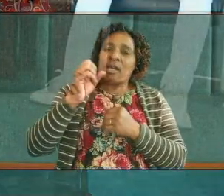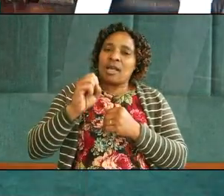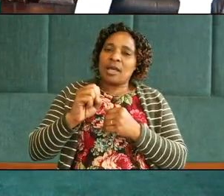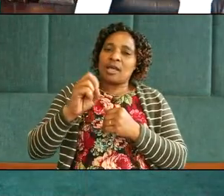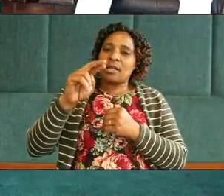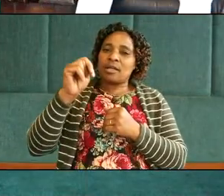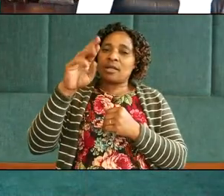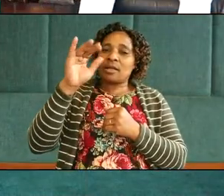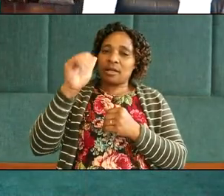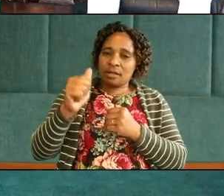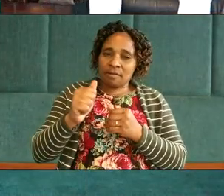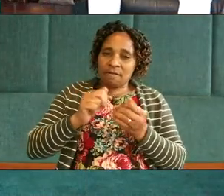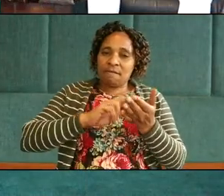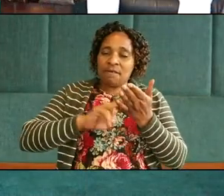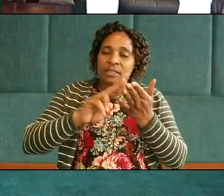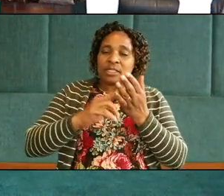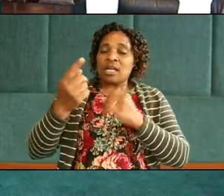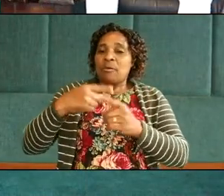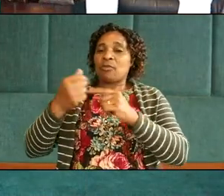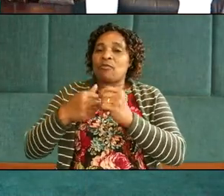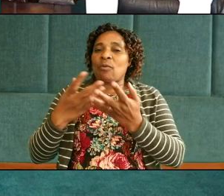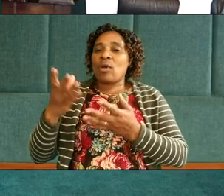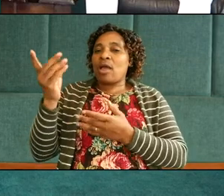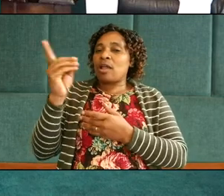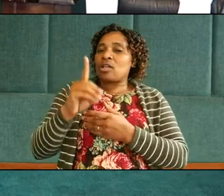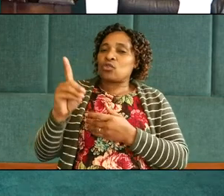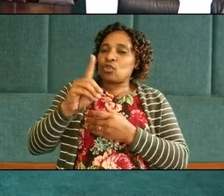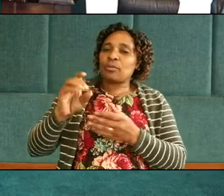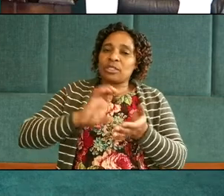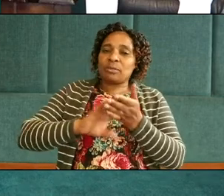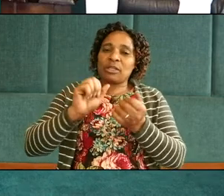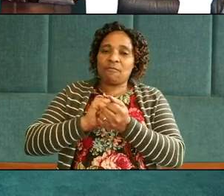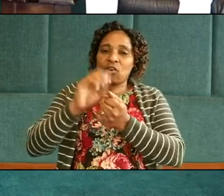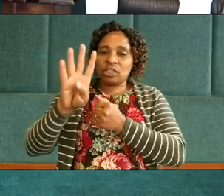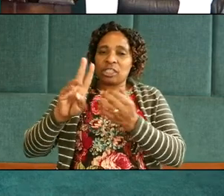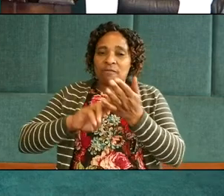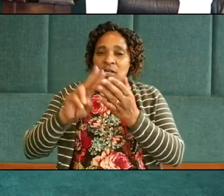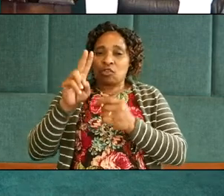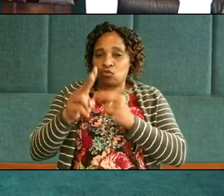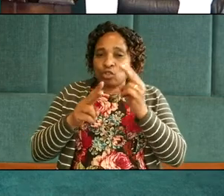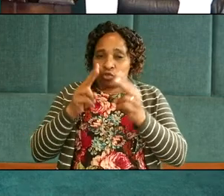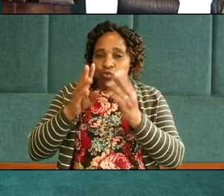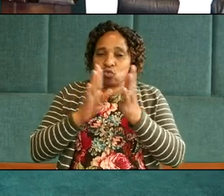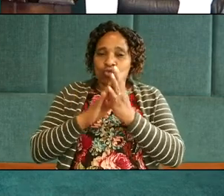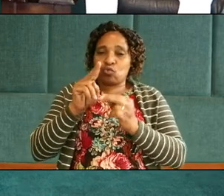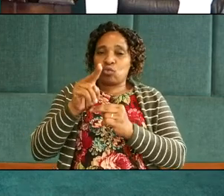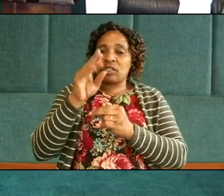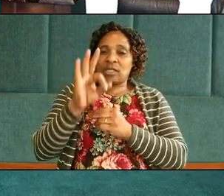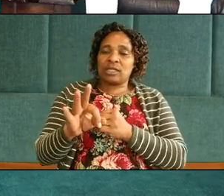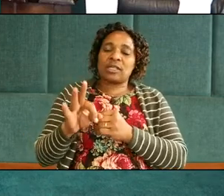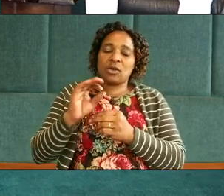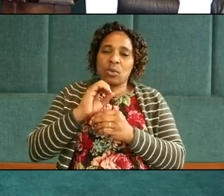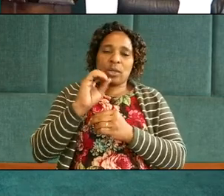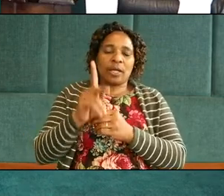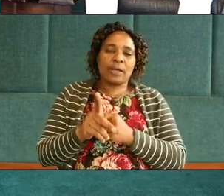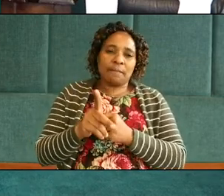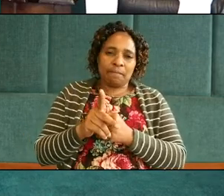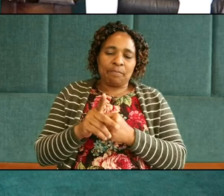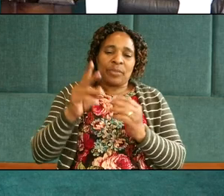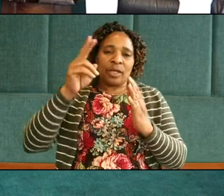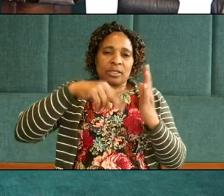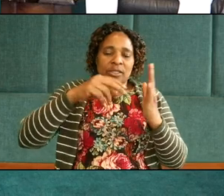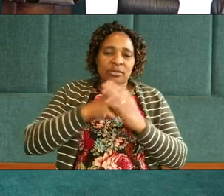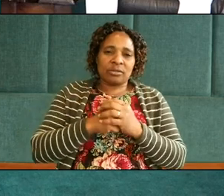just read for us our key text, which comes from the book of Deuteronomy, chapter 14, verse 22 to 23. Yeah. All right, and it